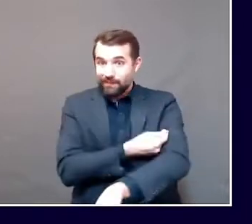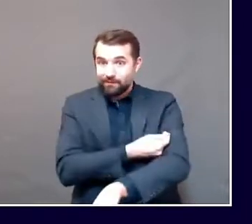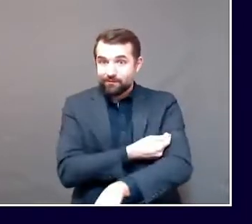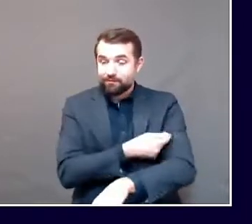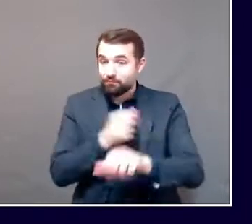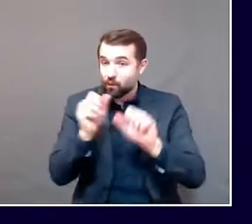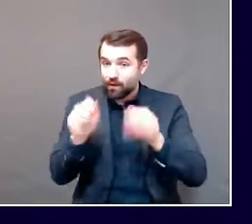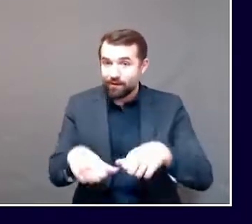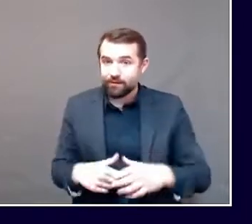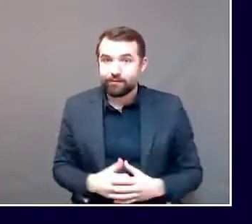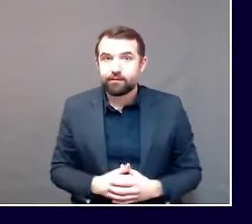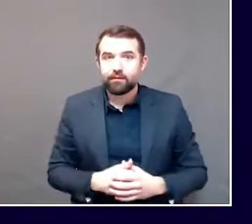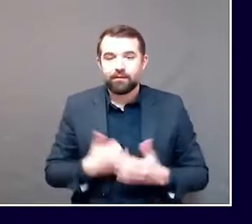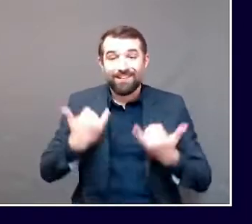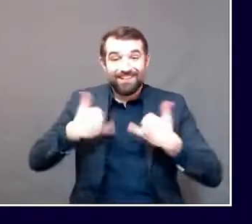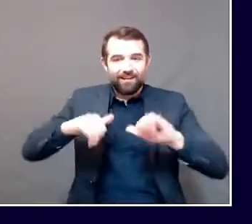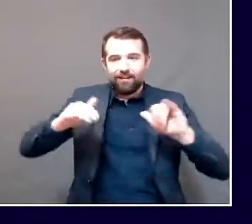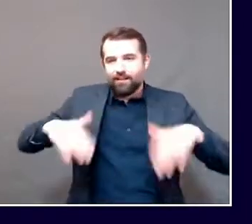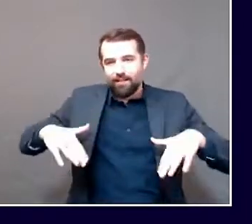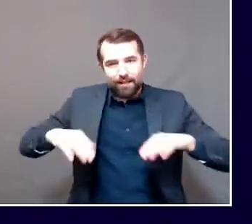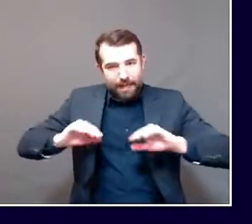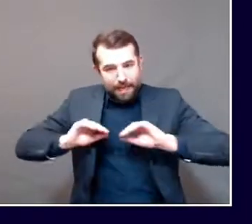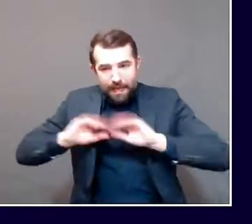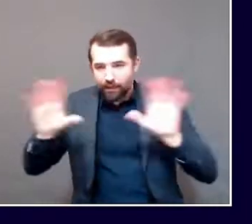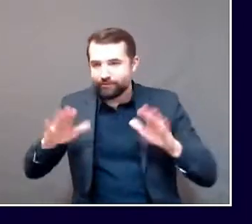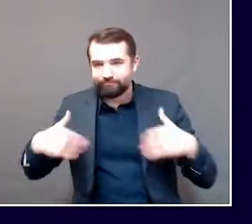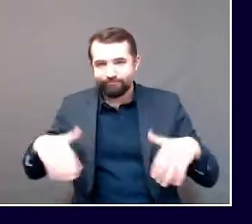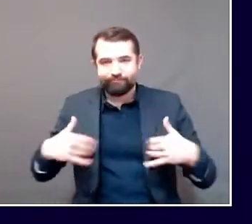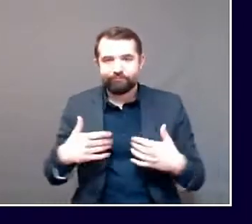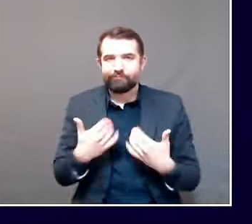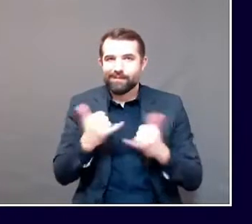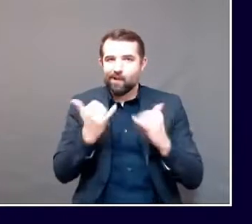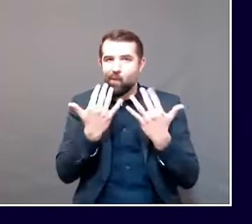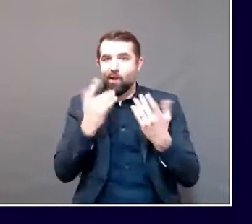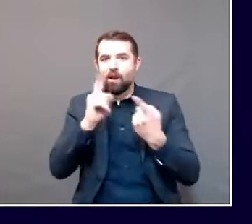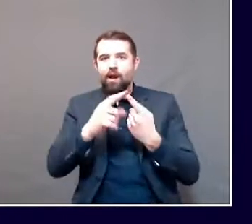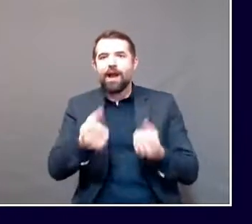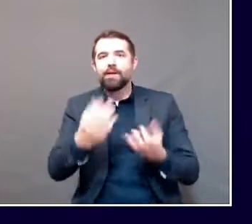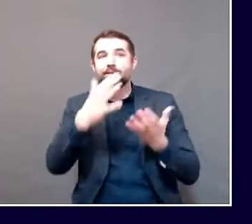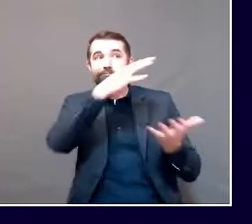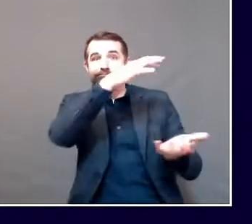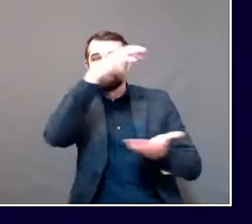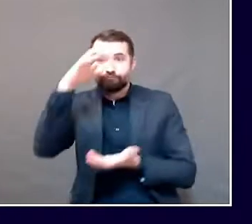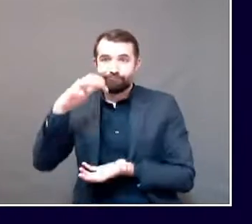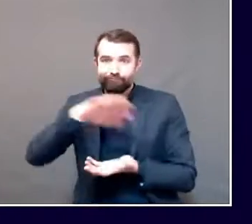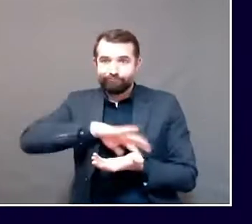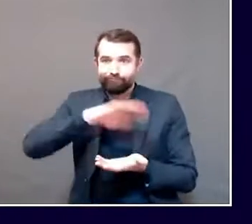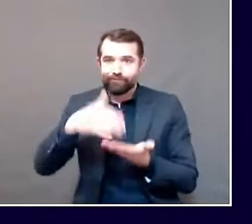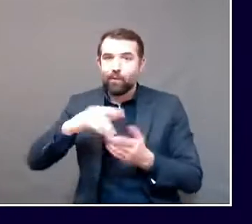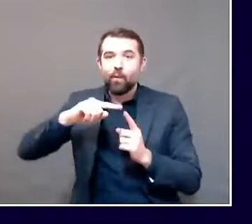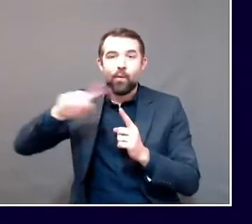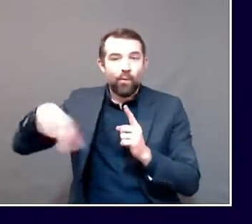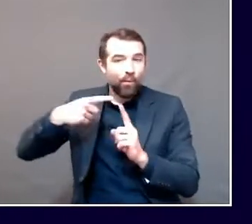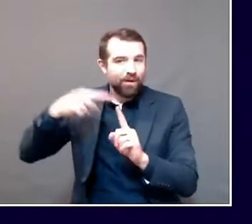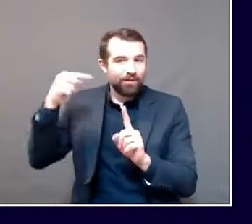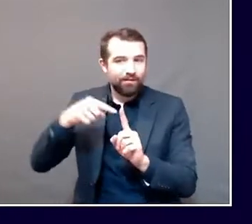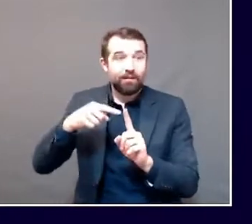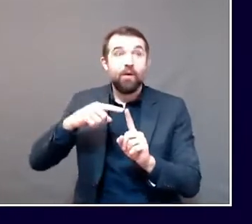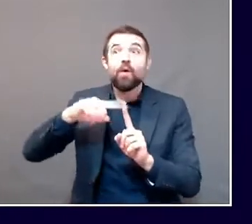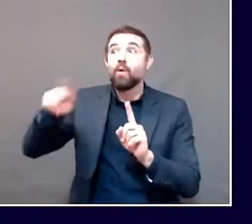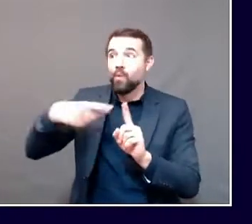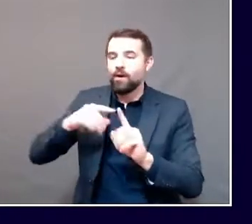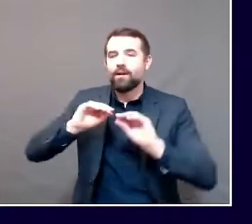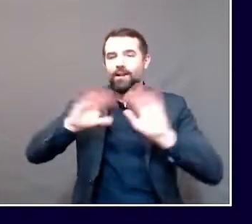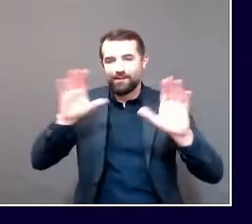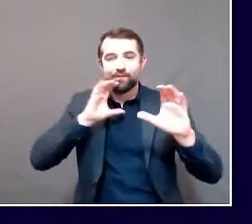on before we can get clarity on where people will line up and where they will be, when they will be vaccinated. Patty, to